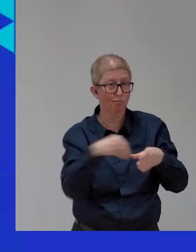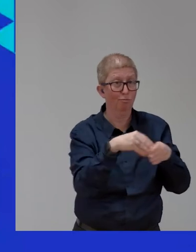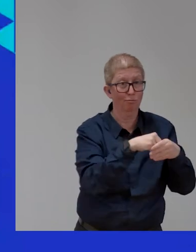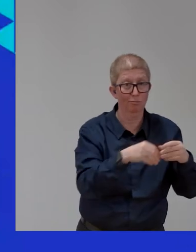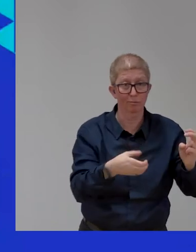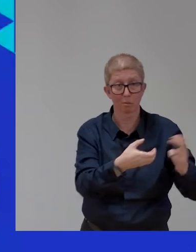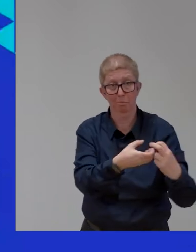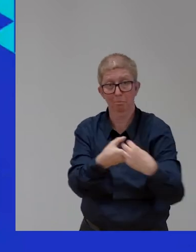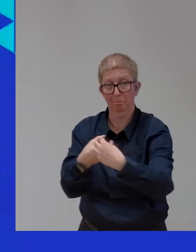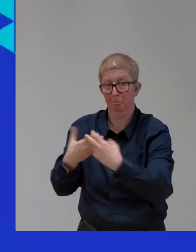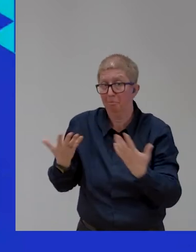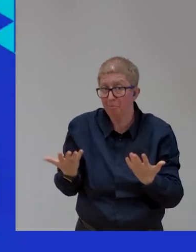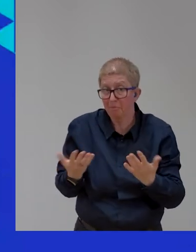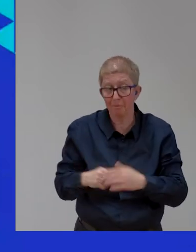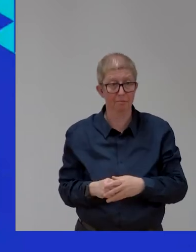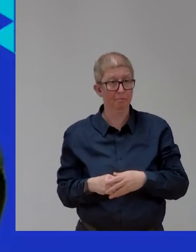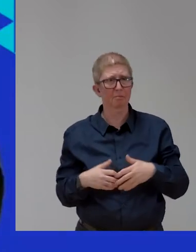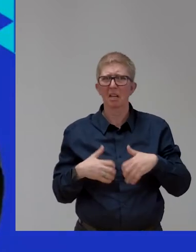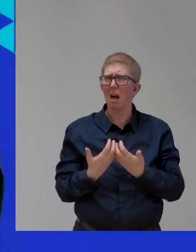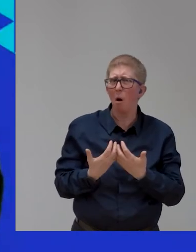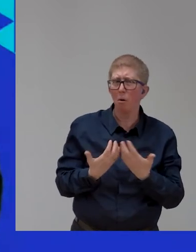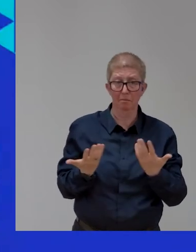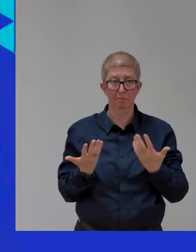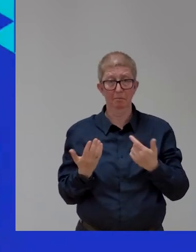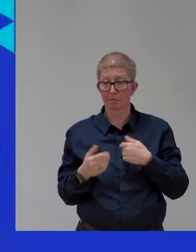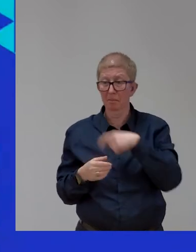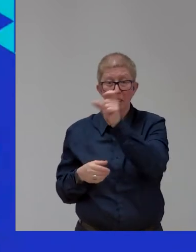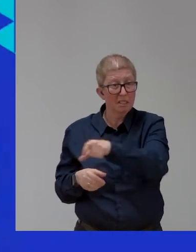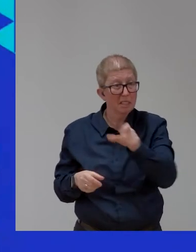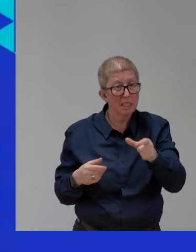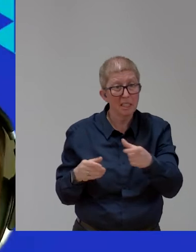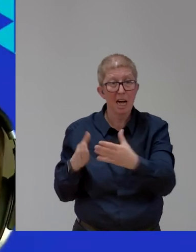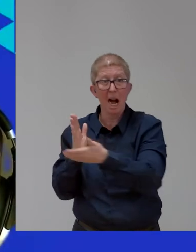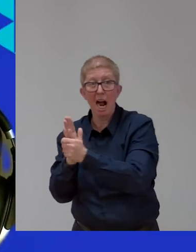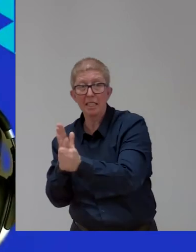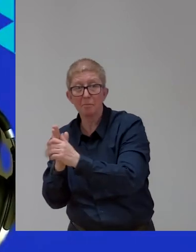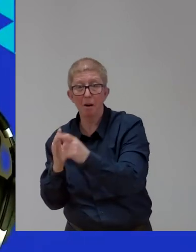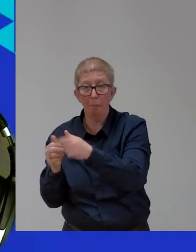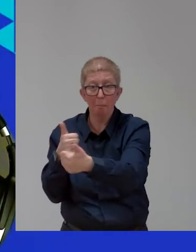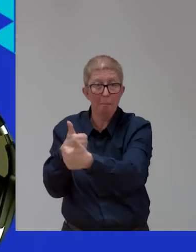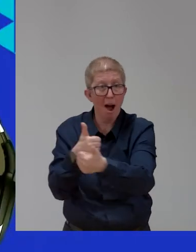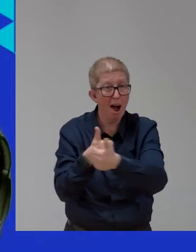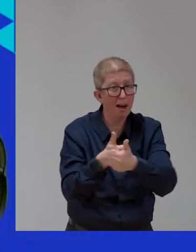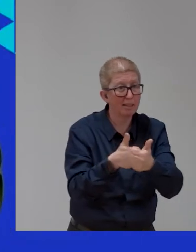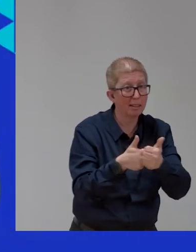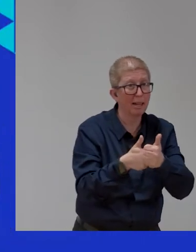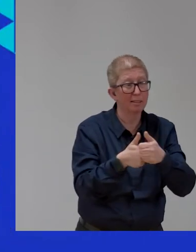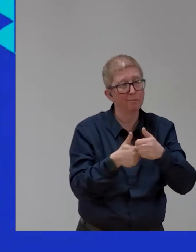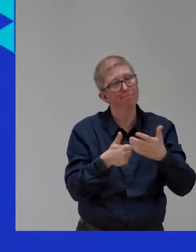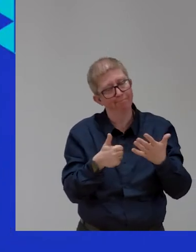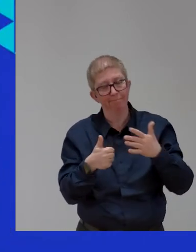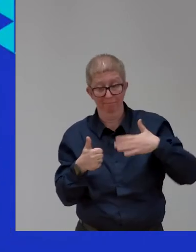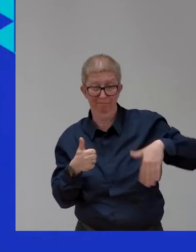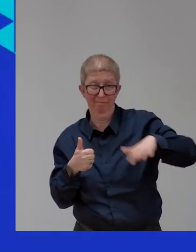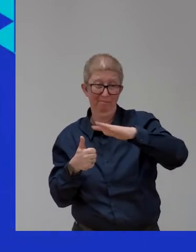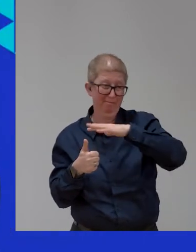with tapping into the expertise of other allies. For example, we are a partner. I mean, we, the ILO Global Business and Disability Network, we are partner of